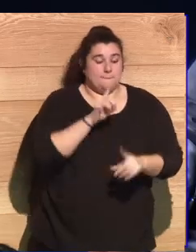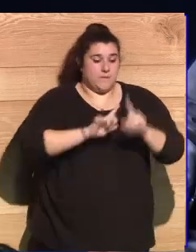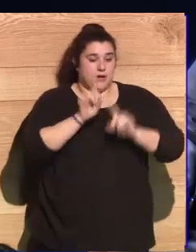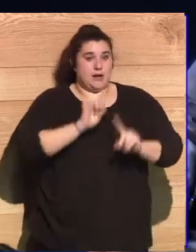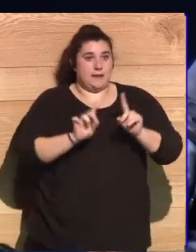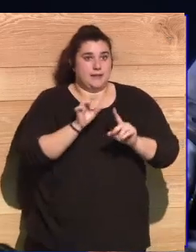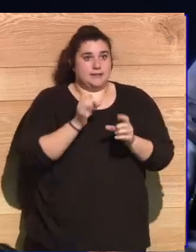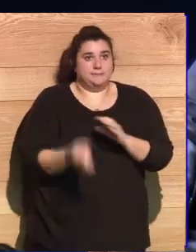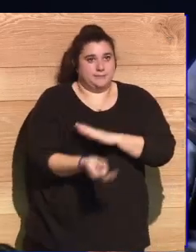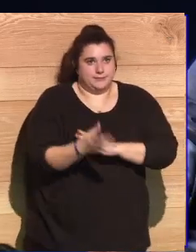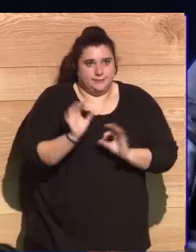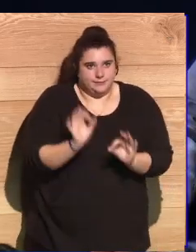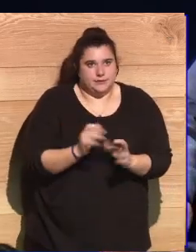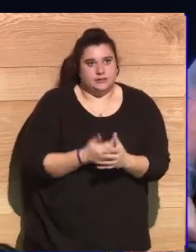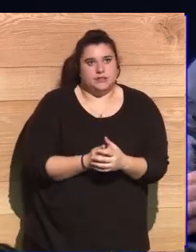if